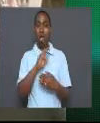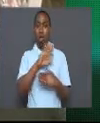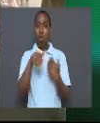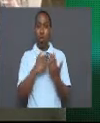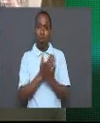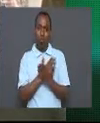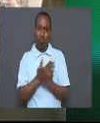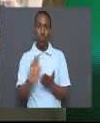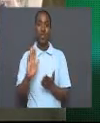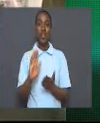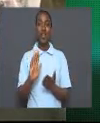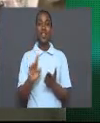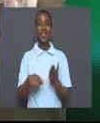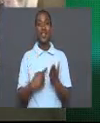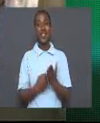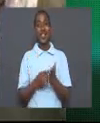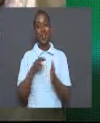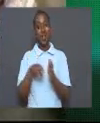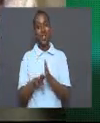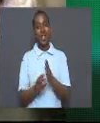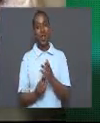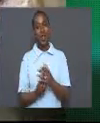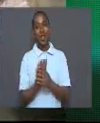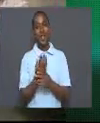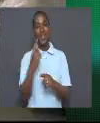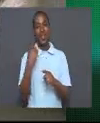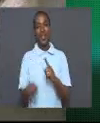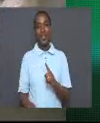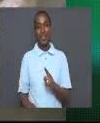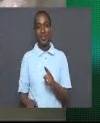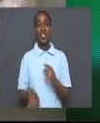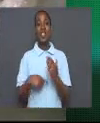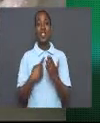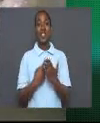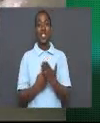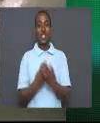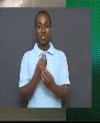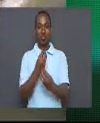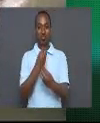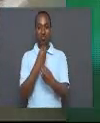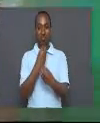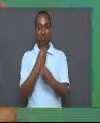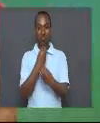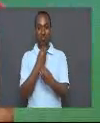bacteria cannot grow, so the food remains sterile.